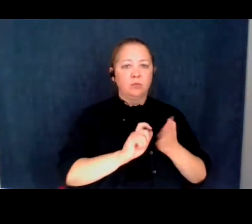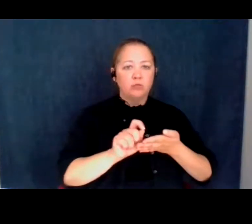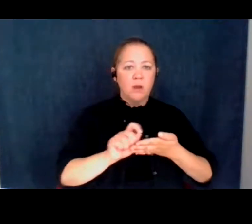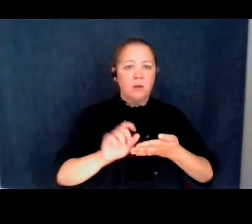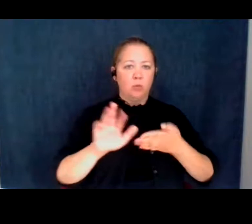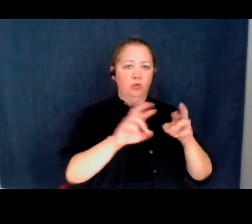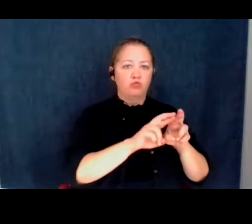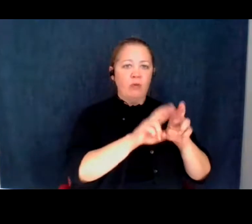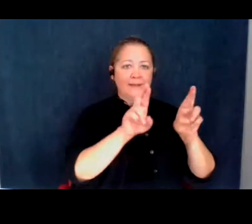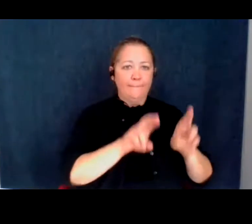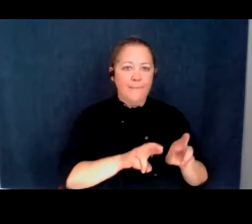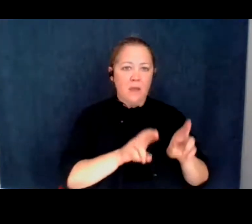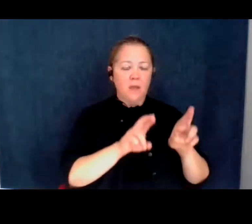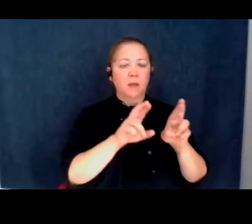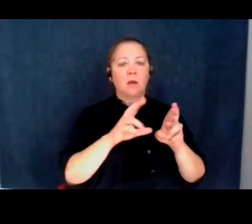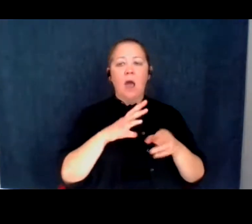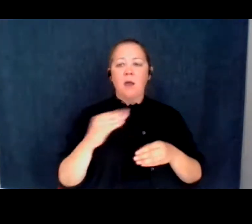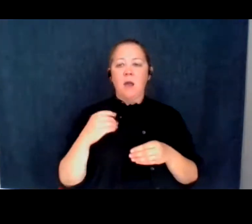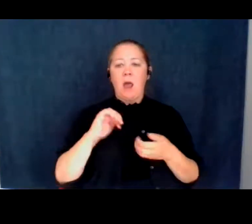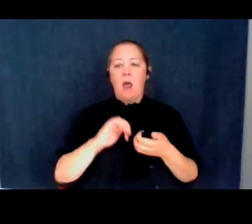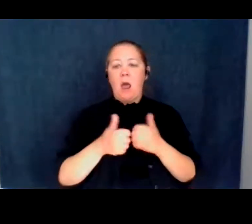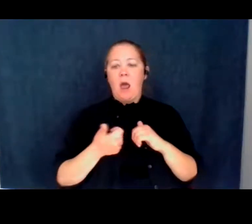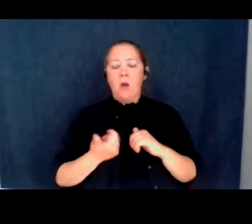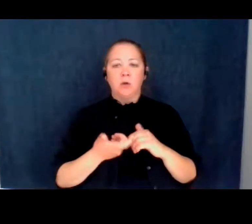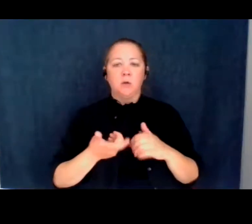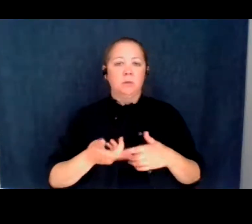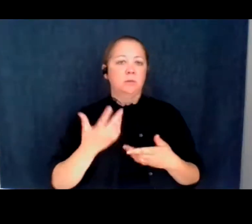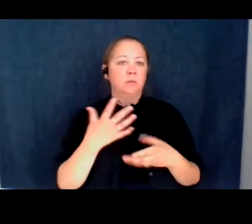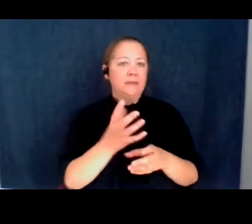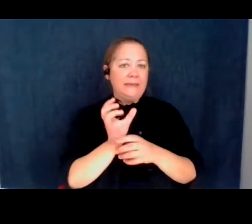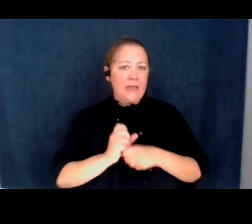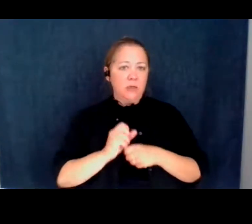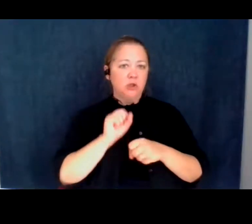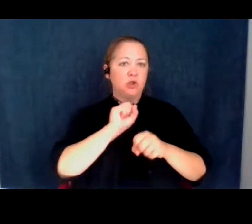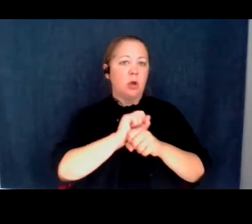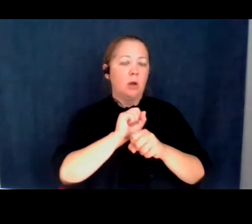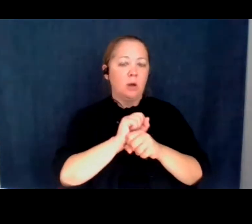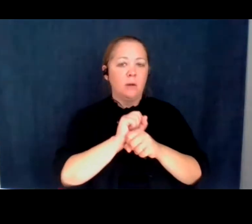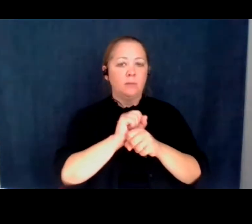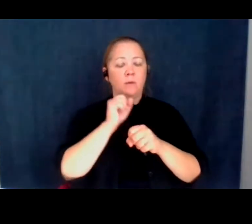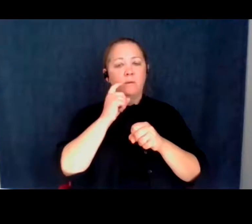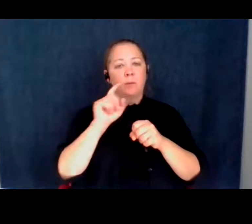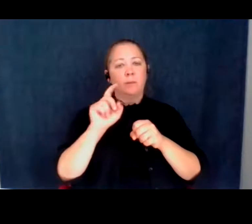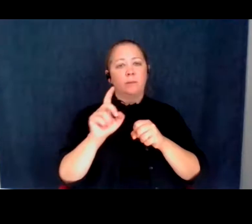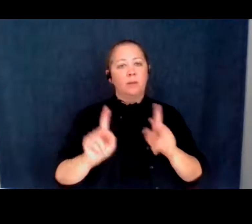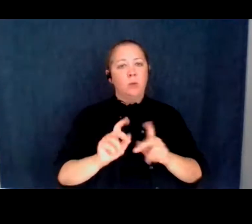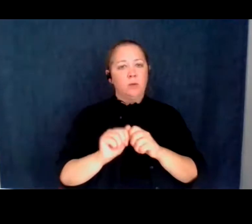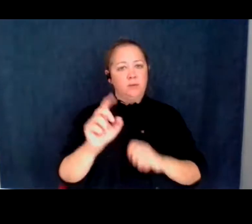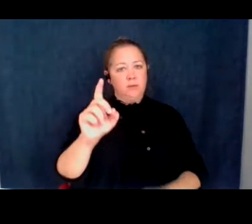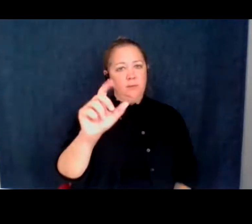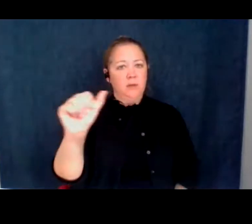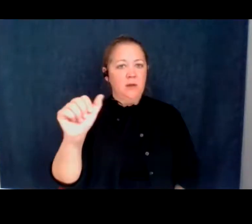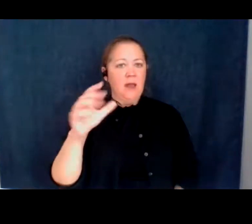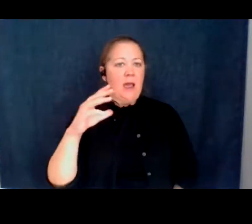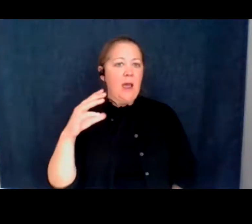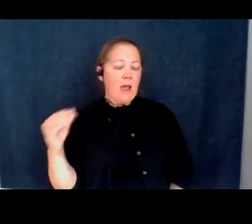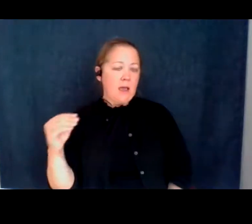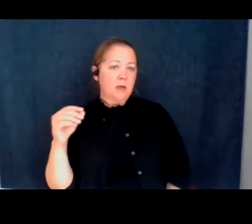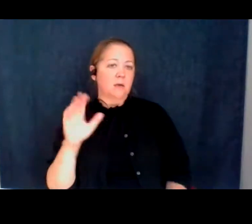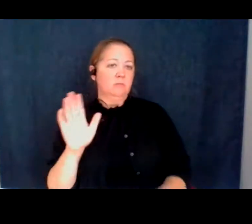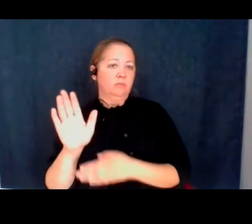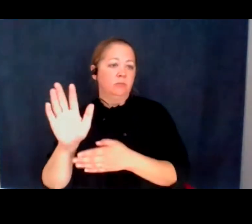disability, and talk about international disability rights. And in this workshop, as well as our other workshops,